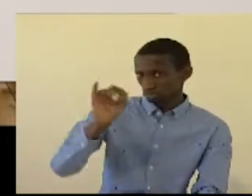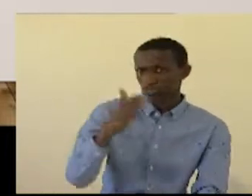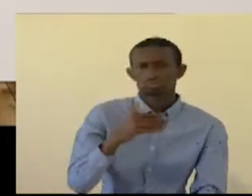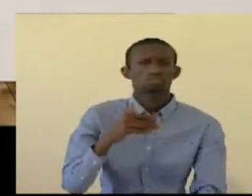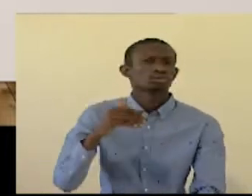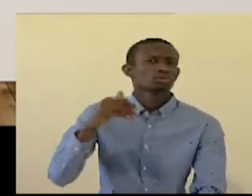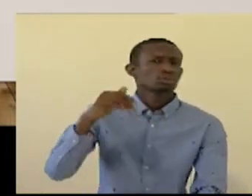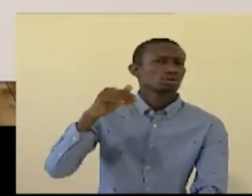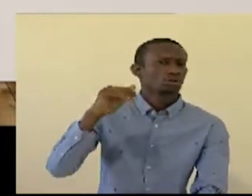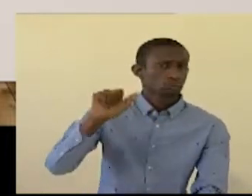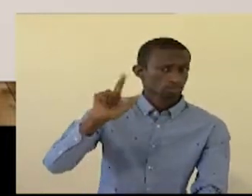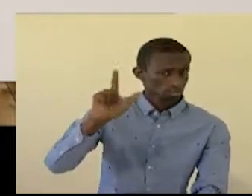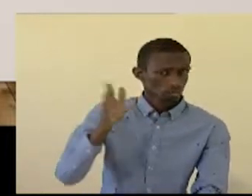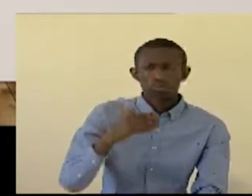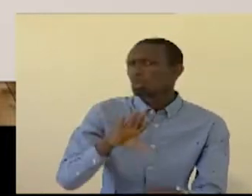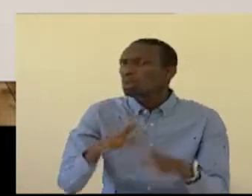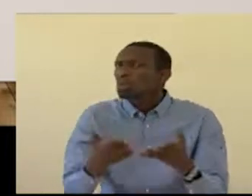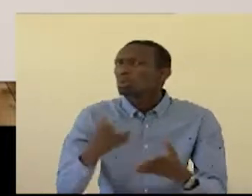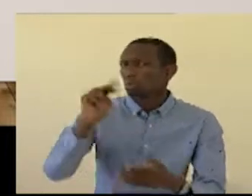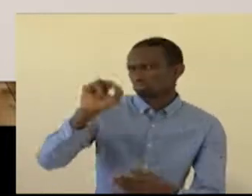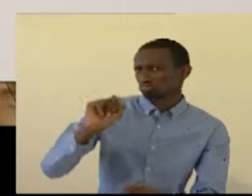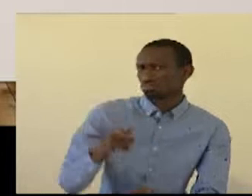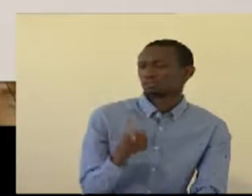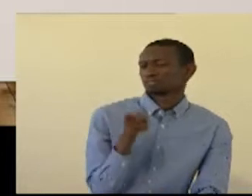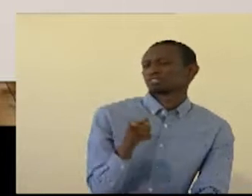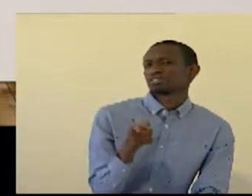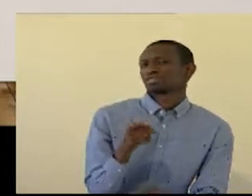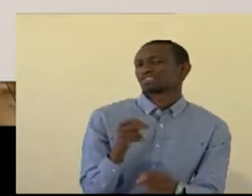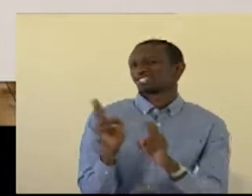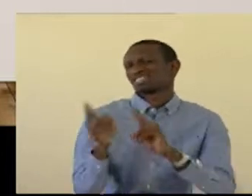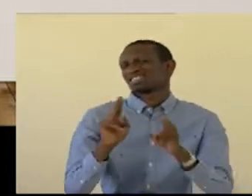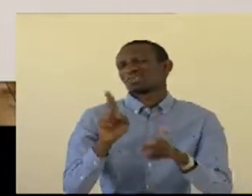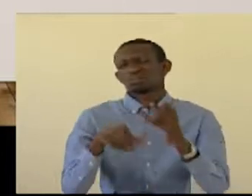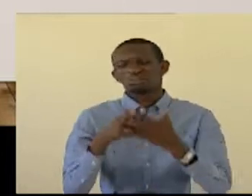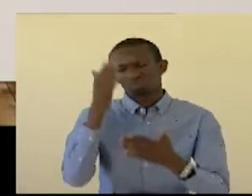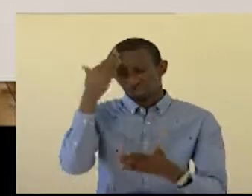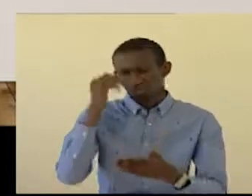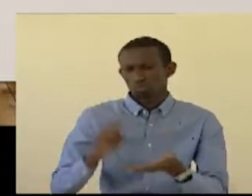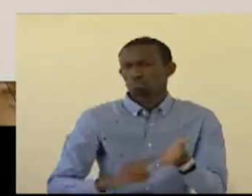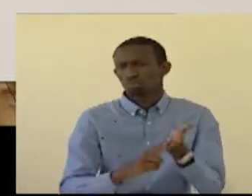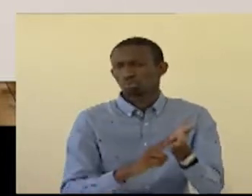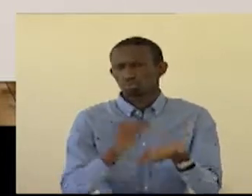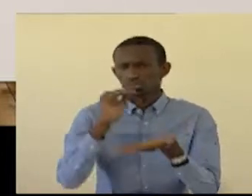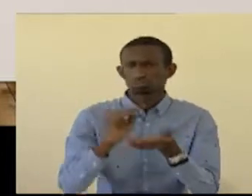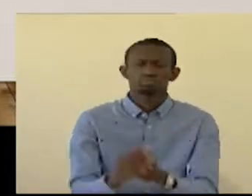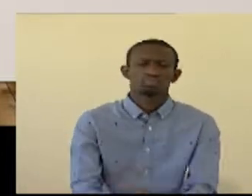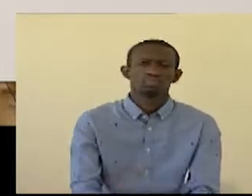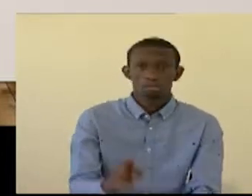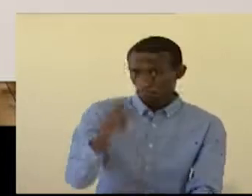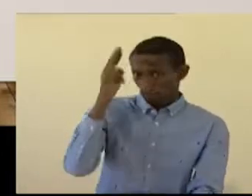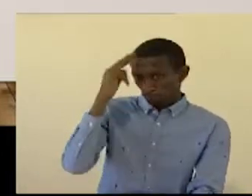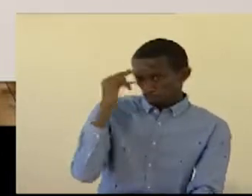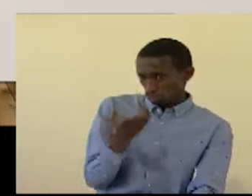or sodium boron hydride. These are the common reducing agents we use, because remember,